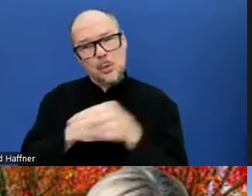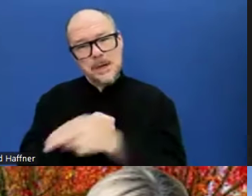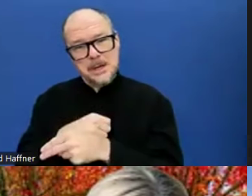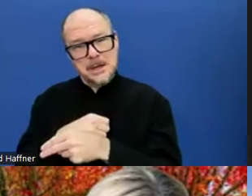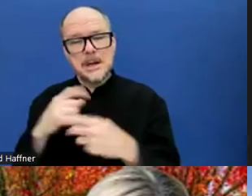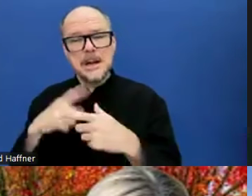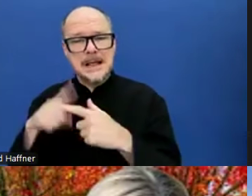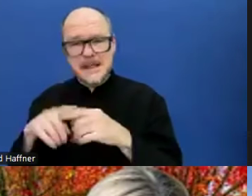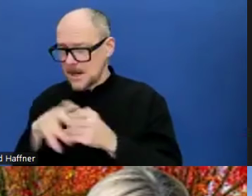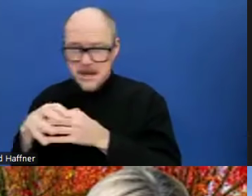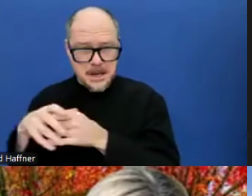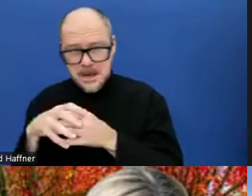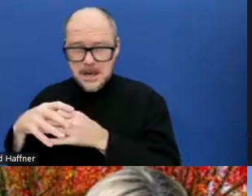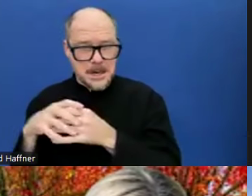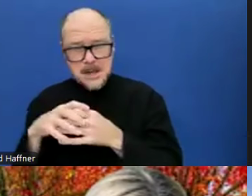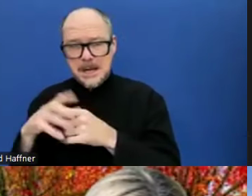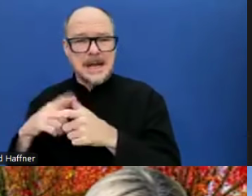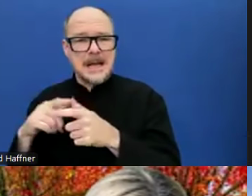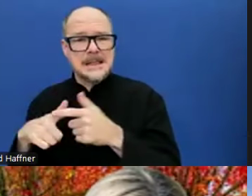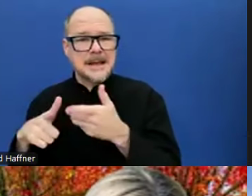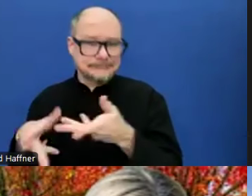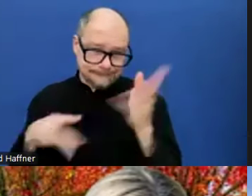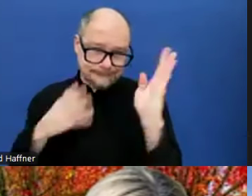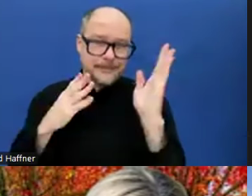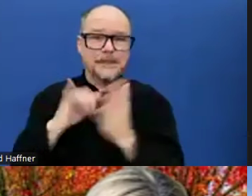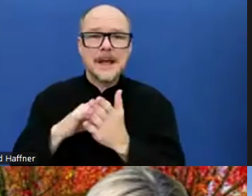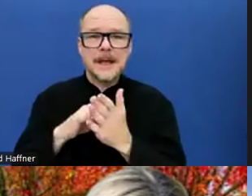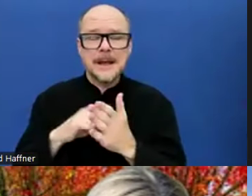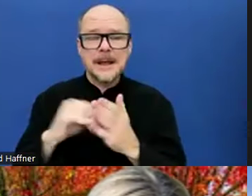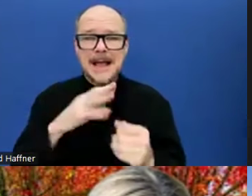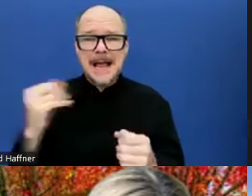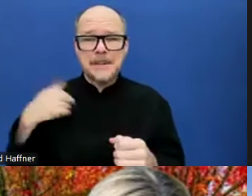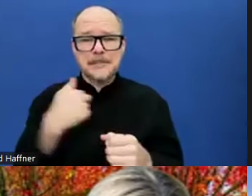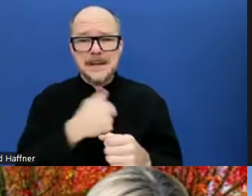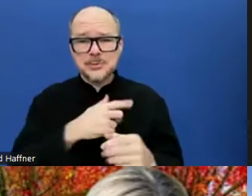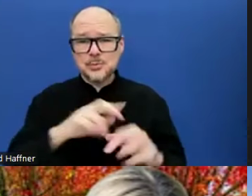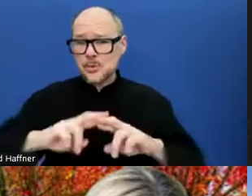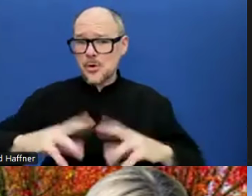back and leave that subcommittee. And since we are already